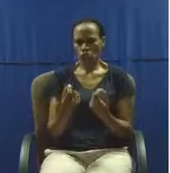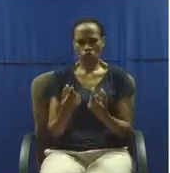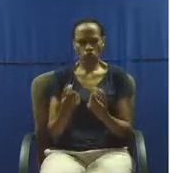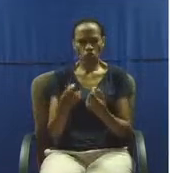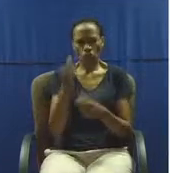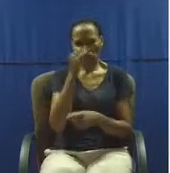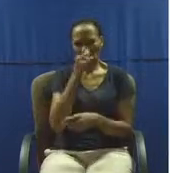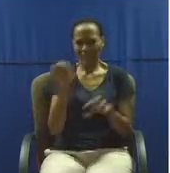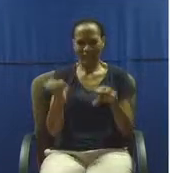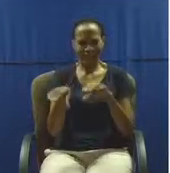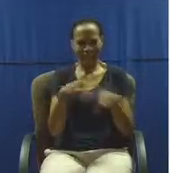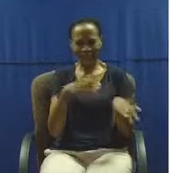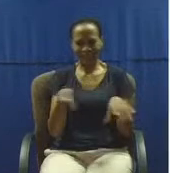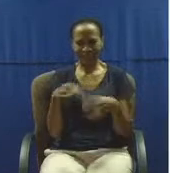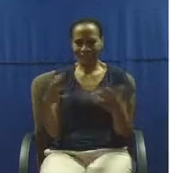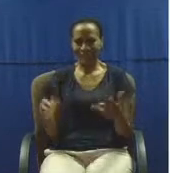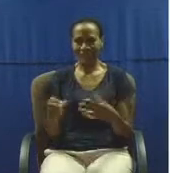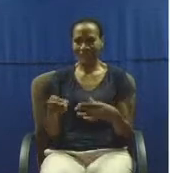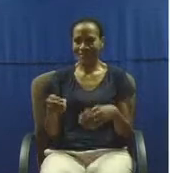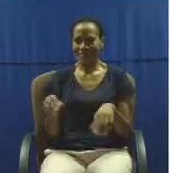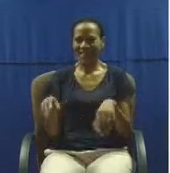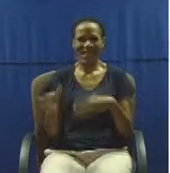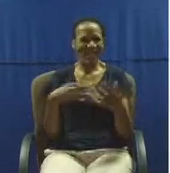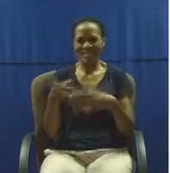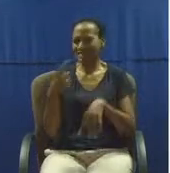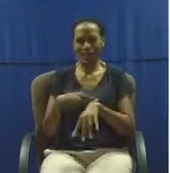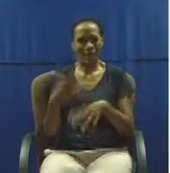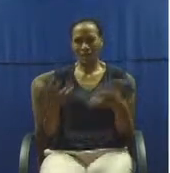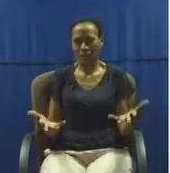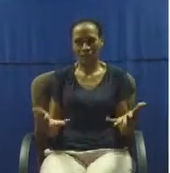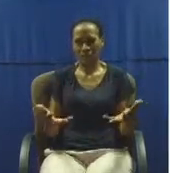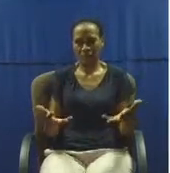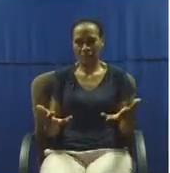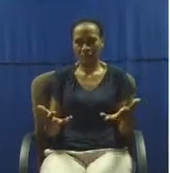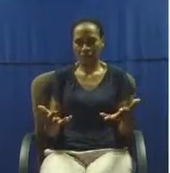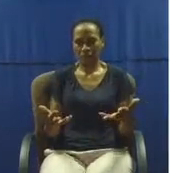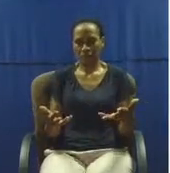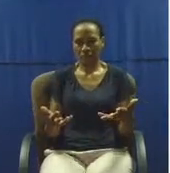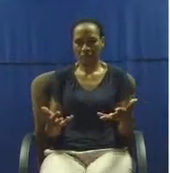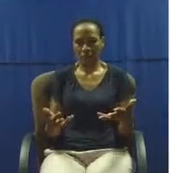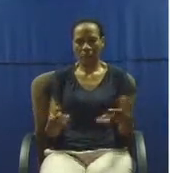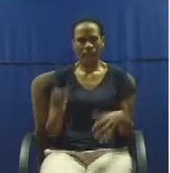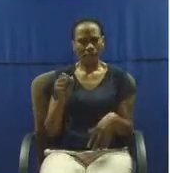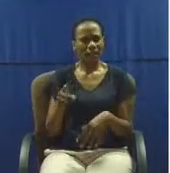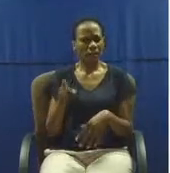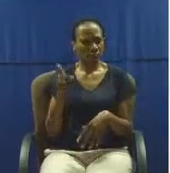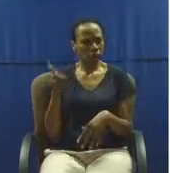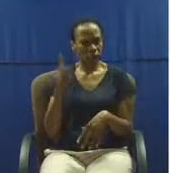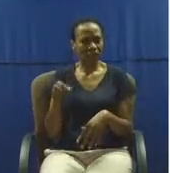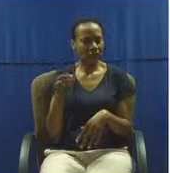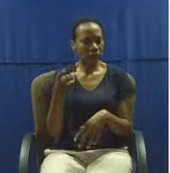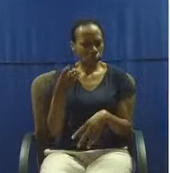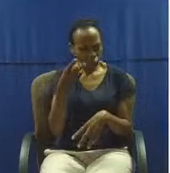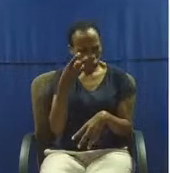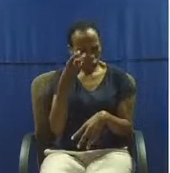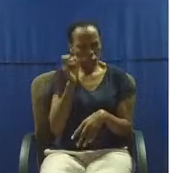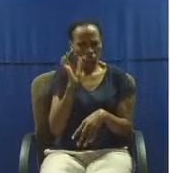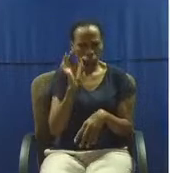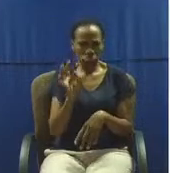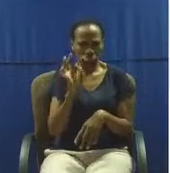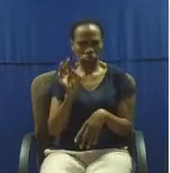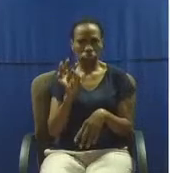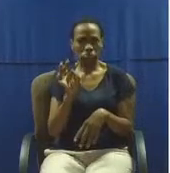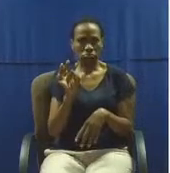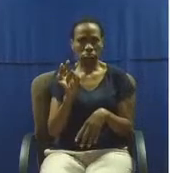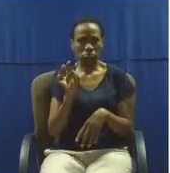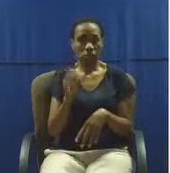on criminal activity in broad daylight. And if he listened very carefully to my